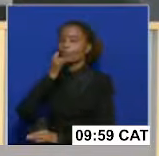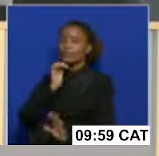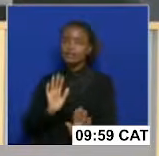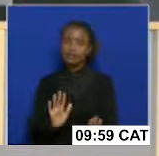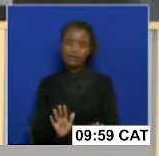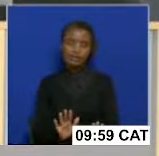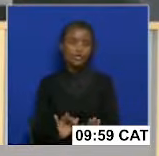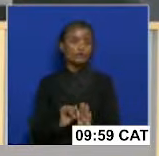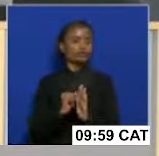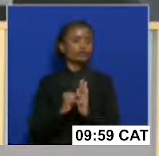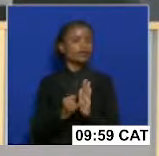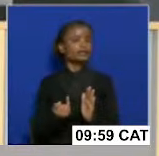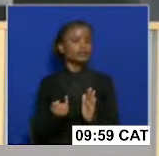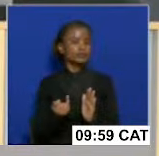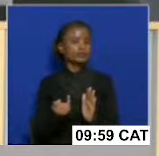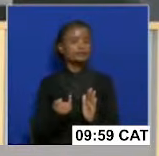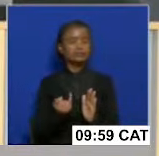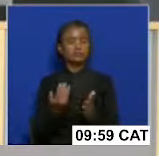respond.